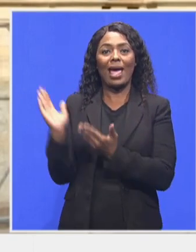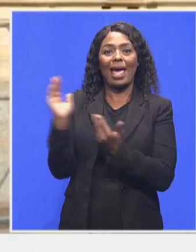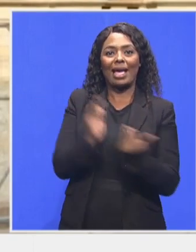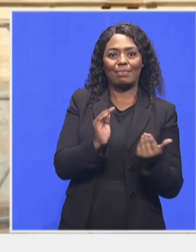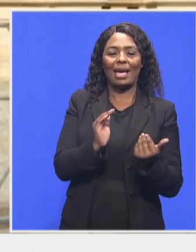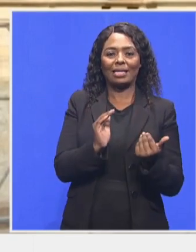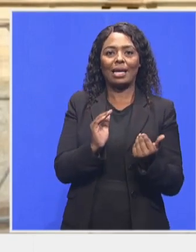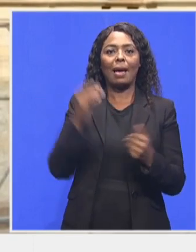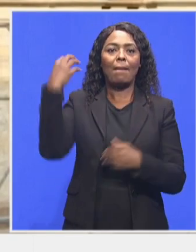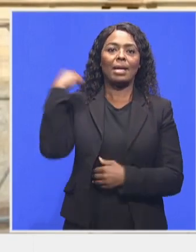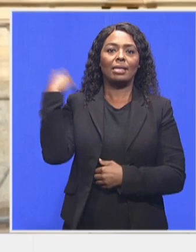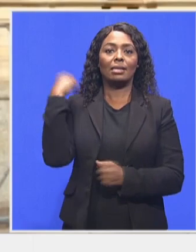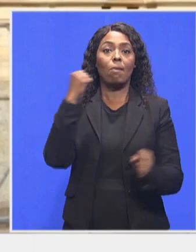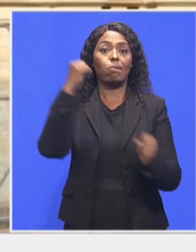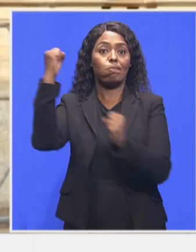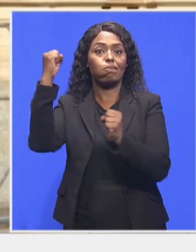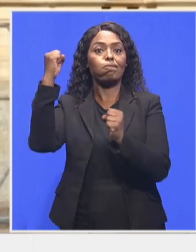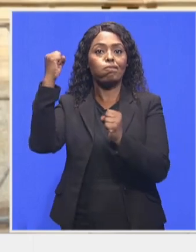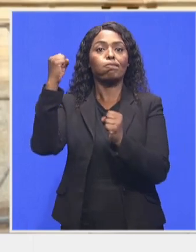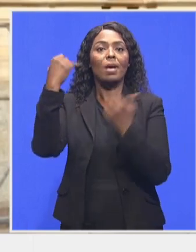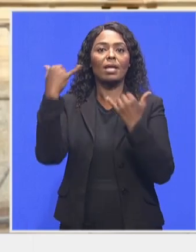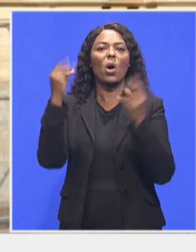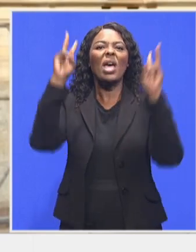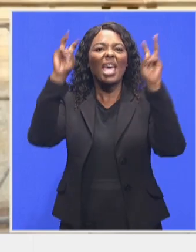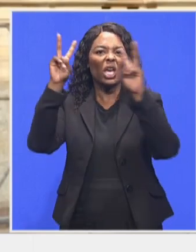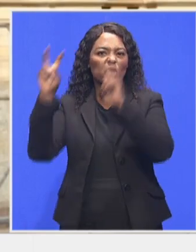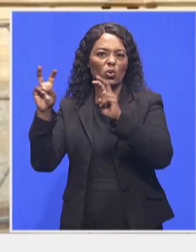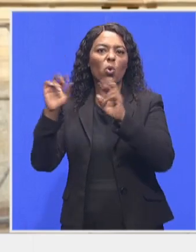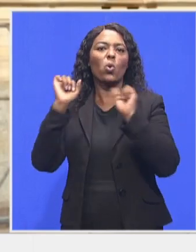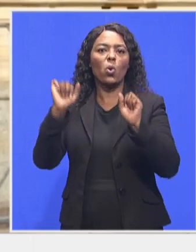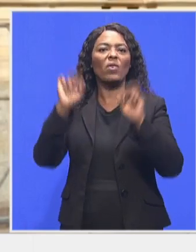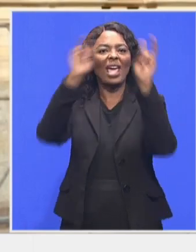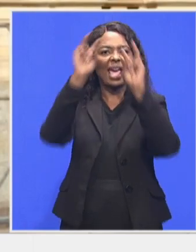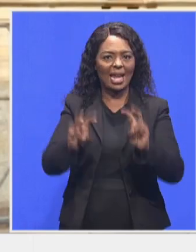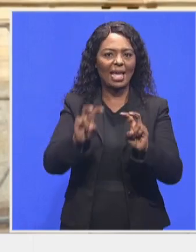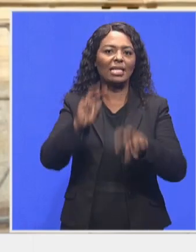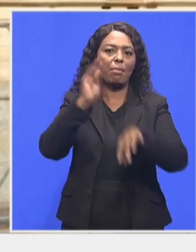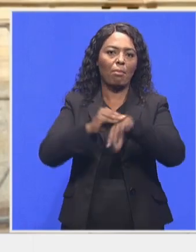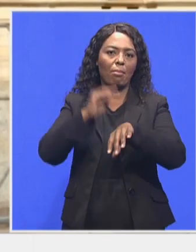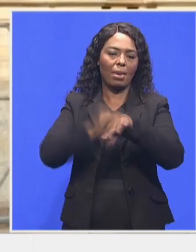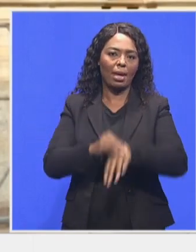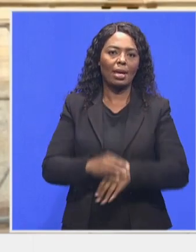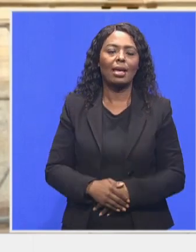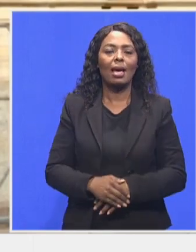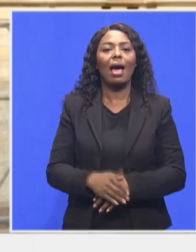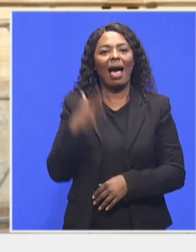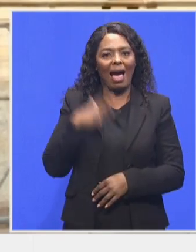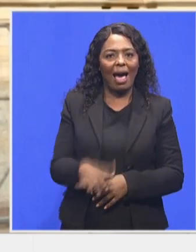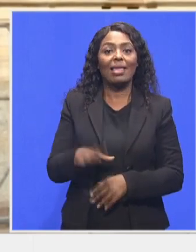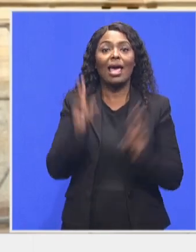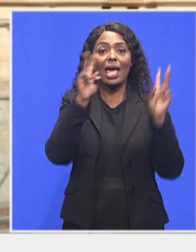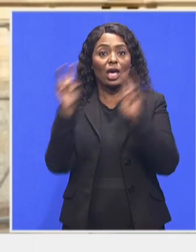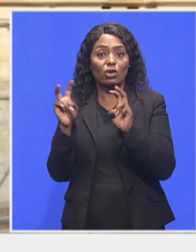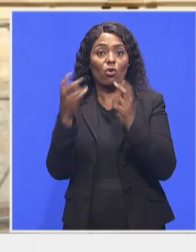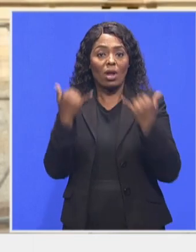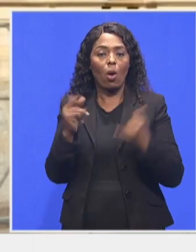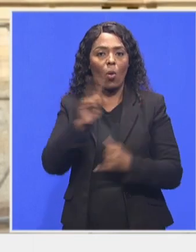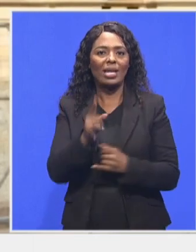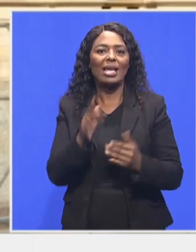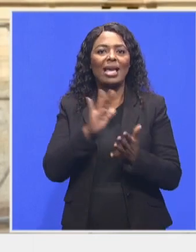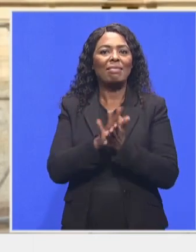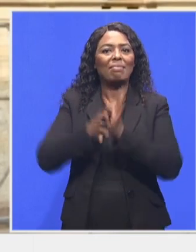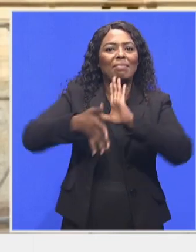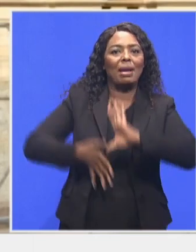the minister to speak to a whole myriad of issues, not just energy, although that will be front and center. The other issue, of course, is